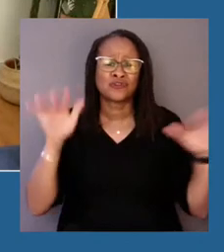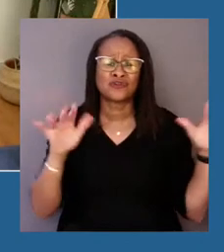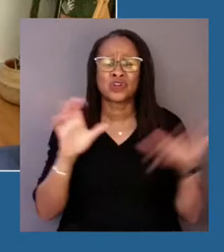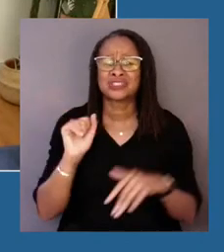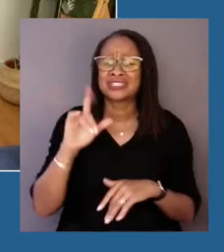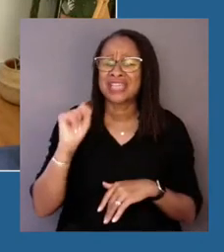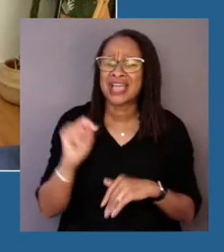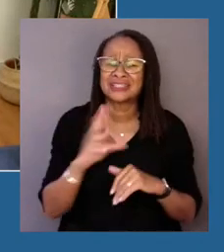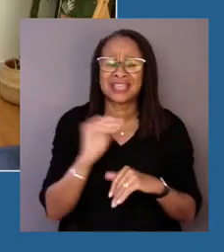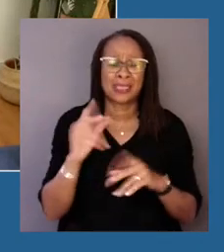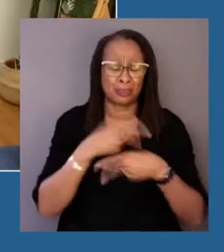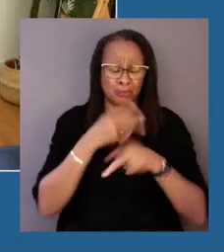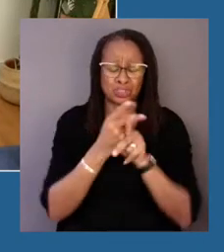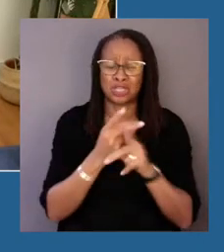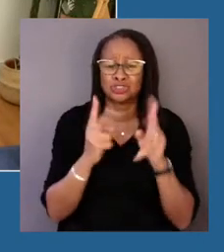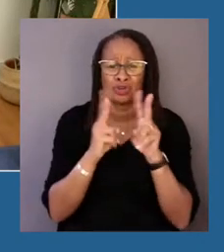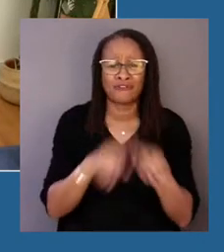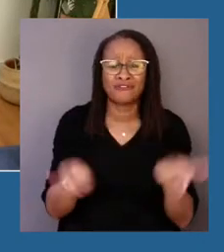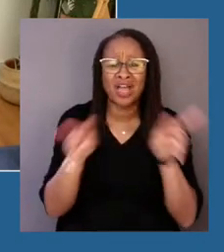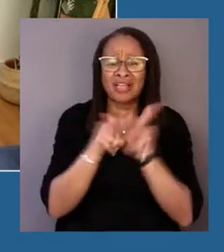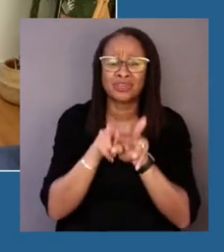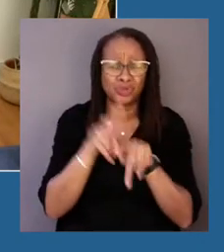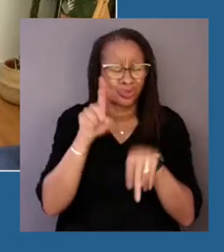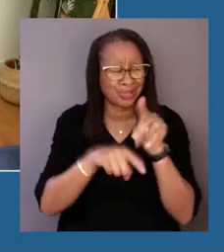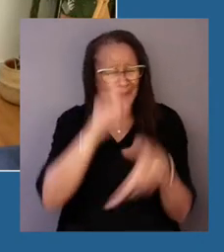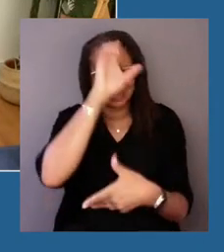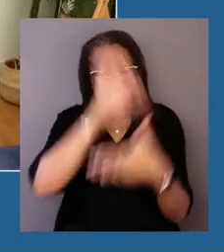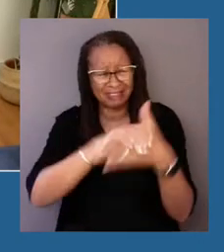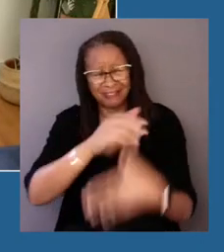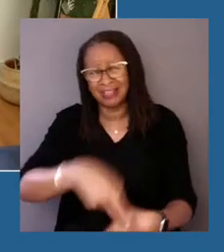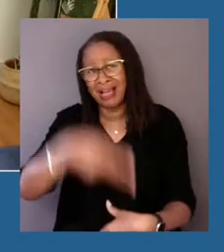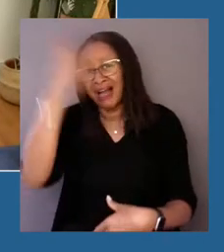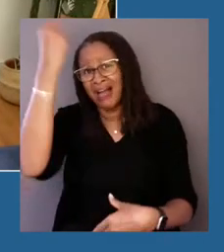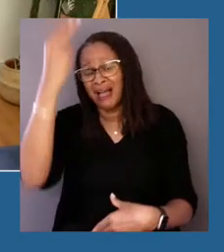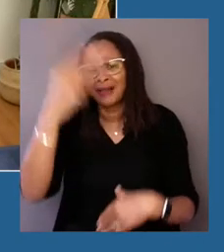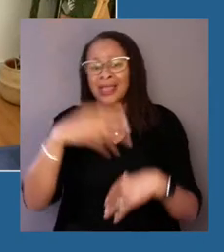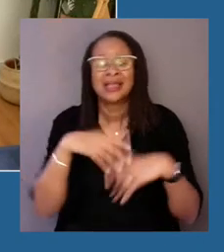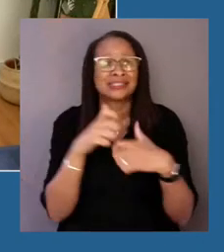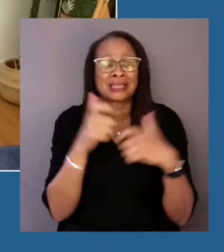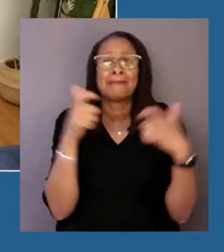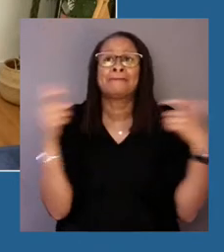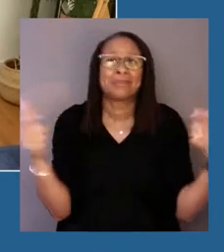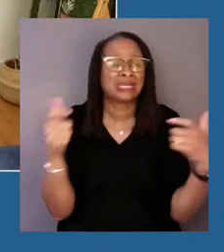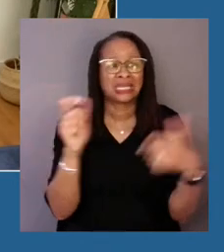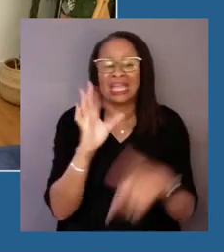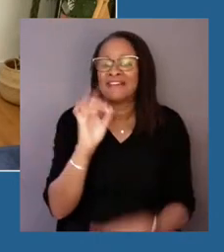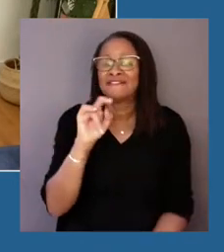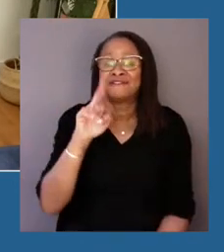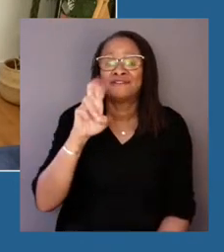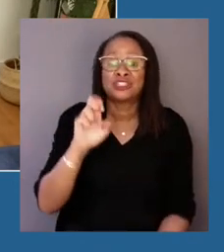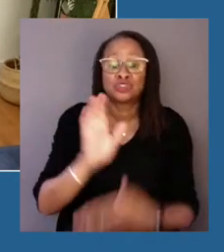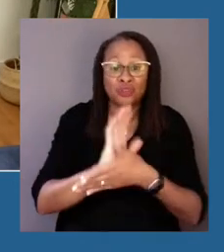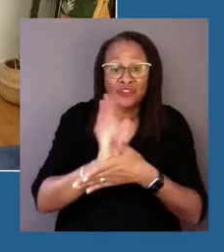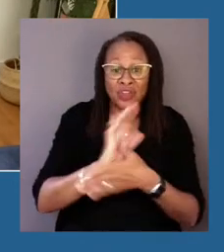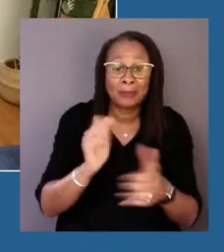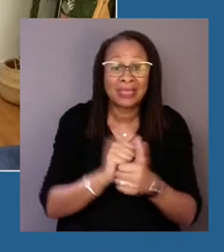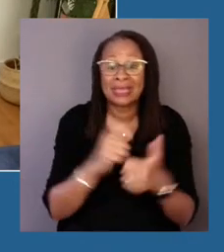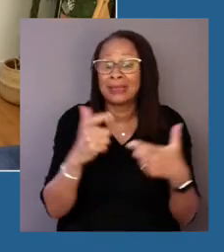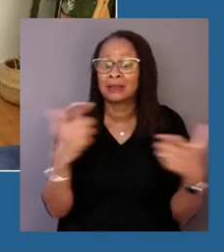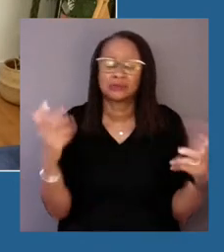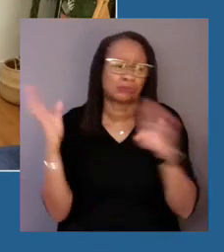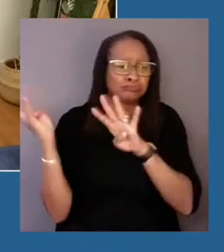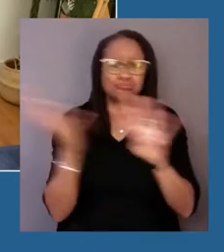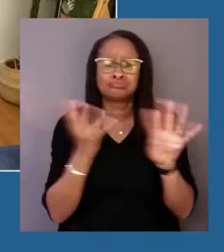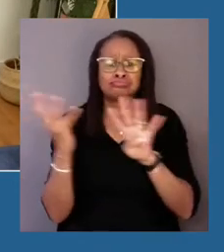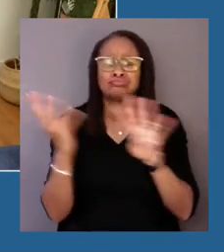production values are unbelievably high. It's like a major motion picture of this extravaganza of worldly